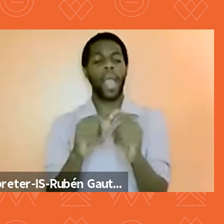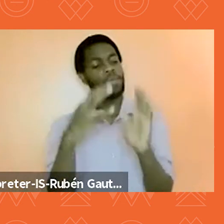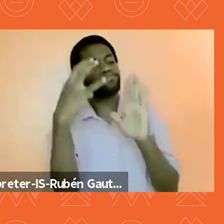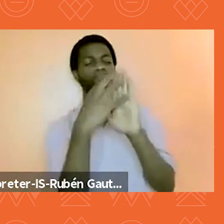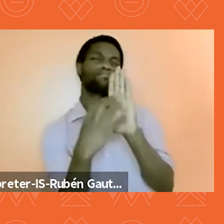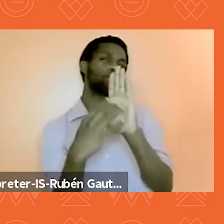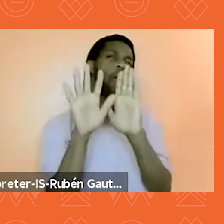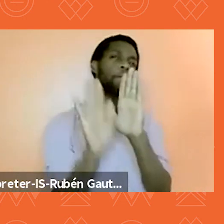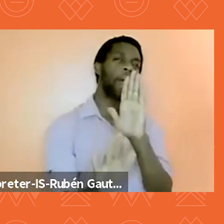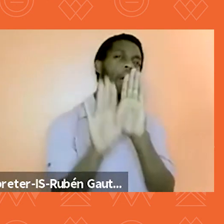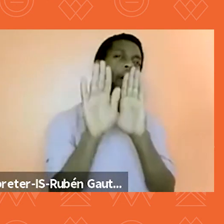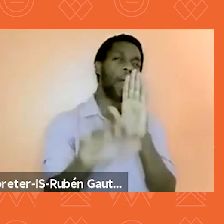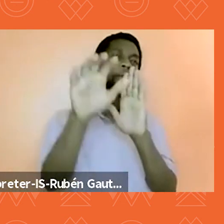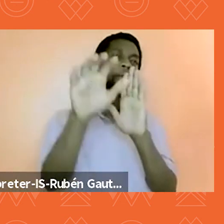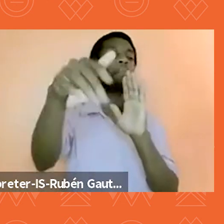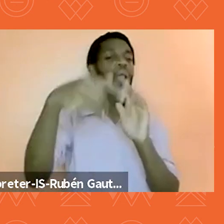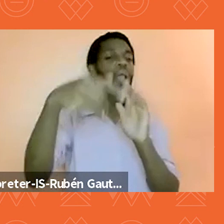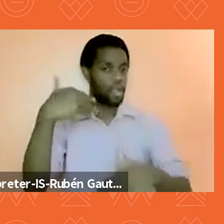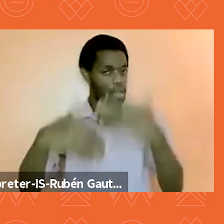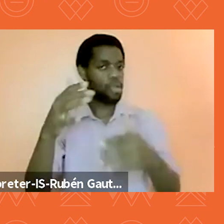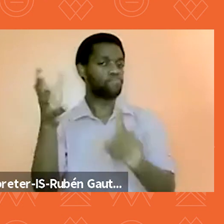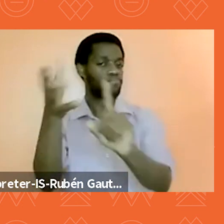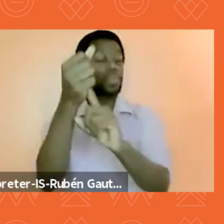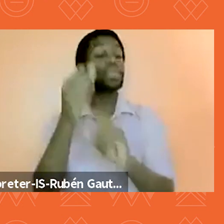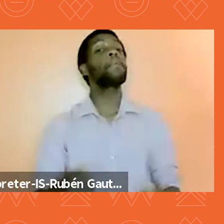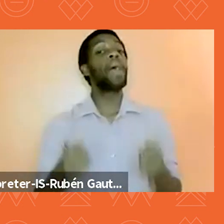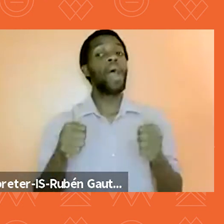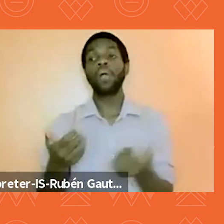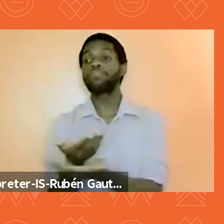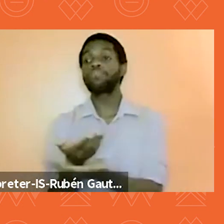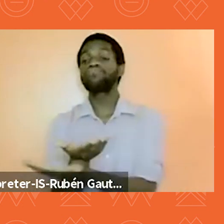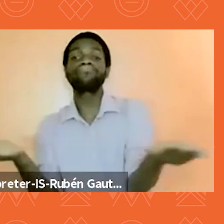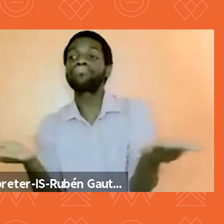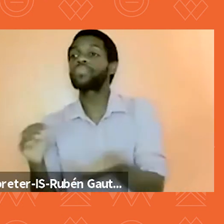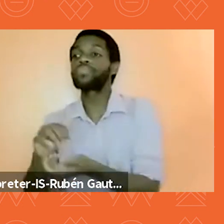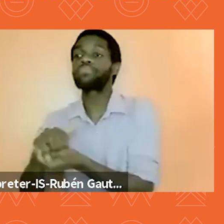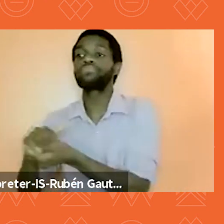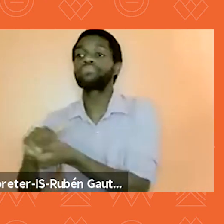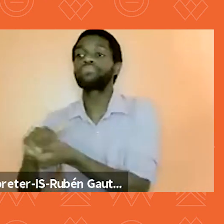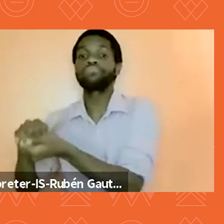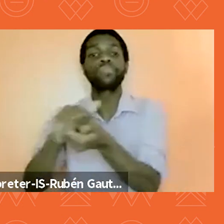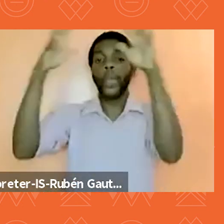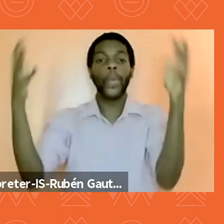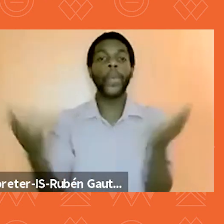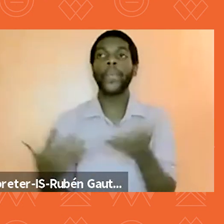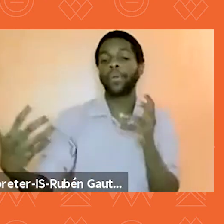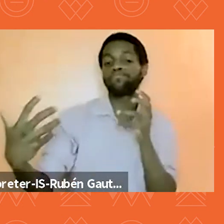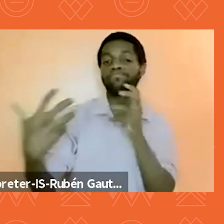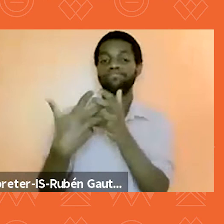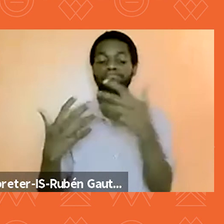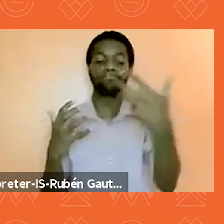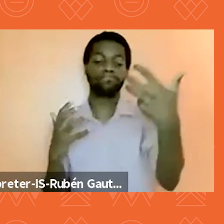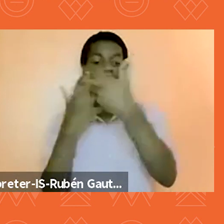and communities all over the world, going back to what was said earlier, that we are not alone. And I think it does answer